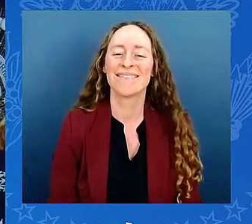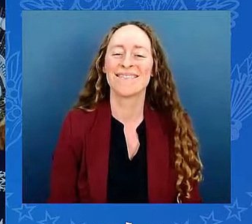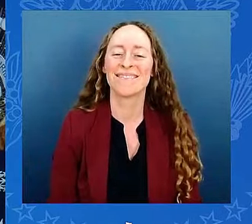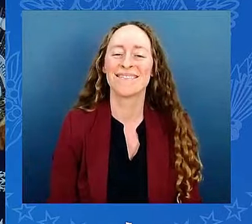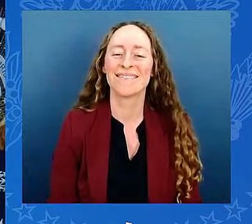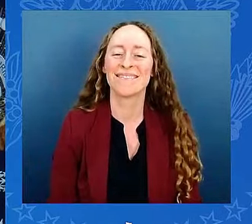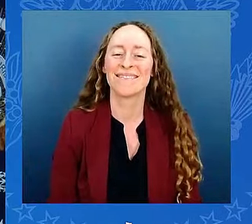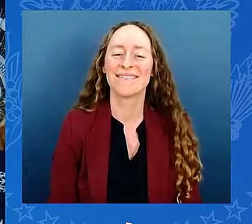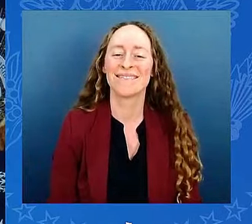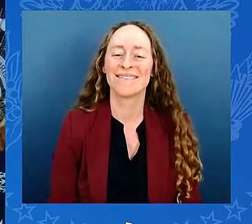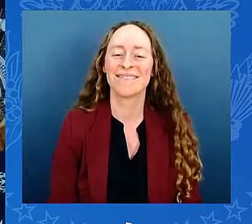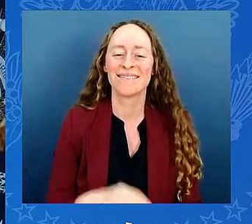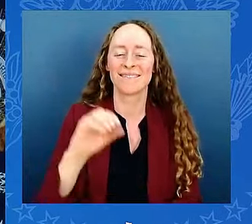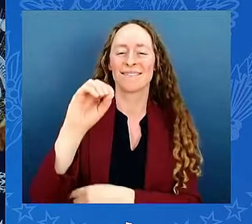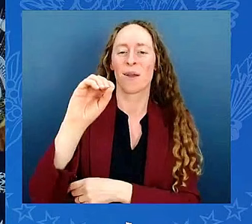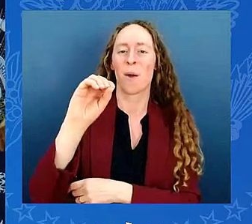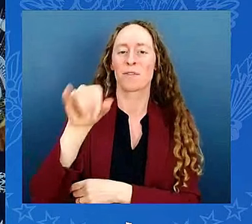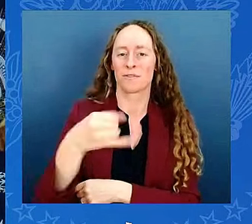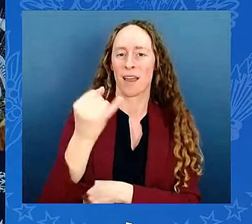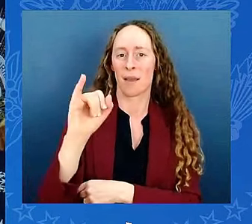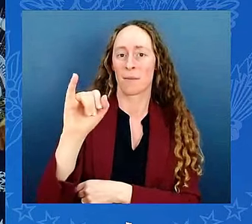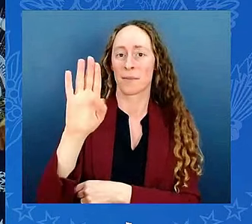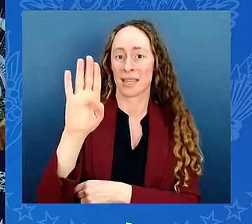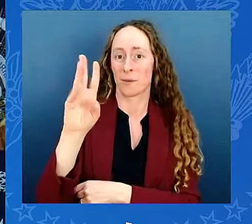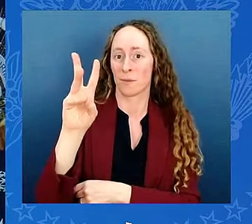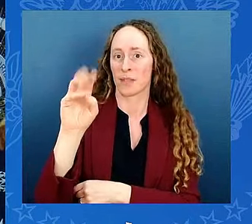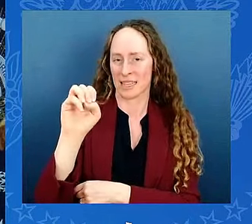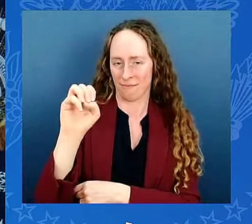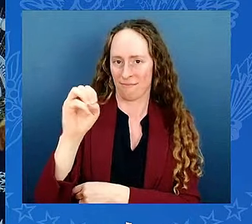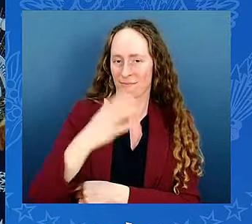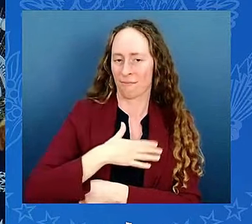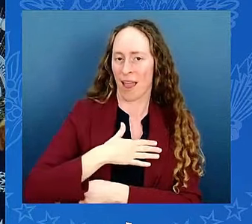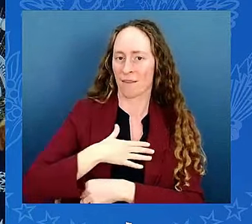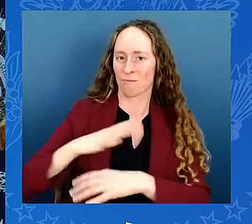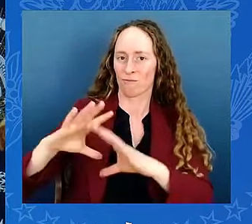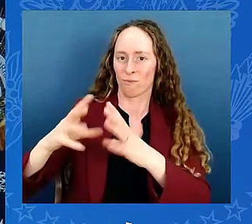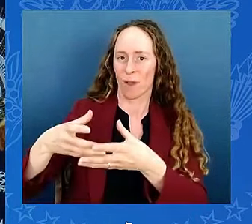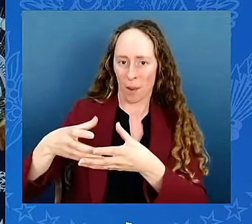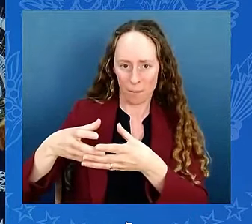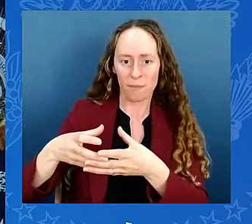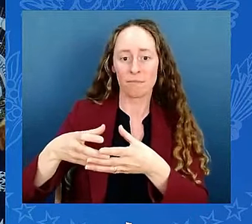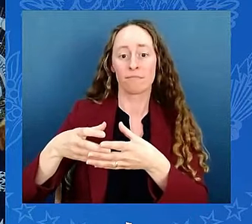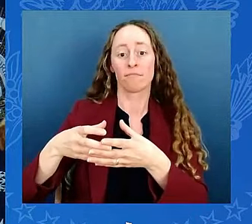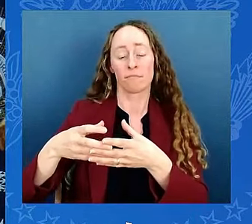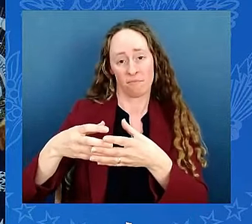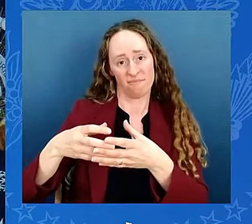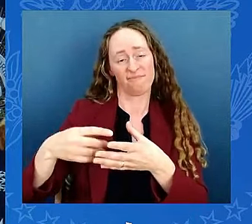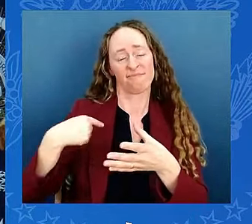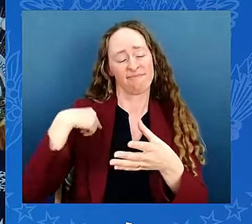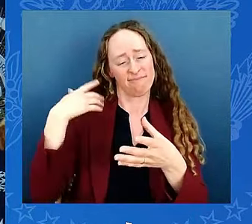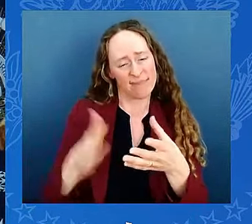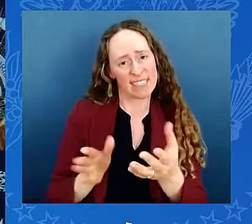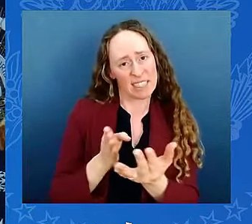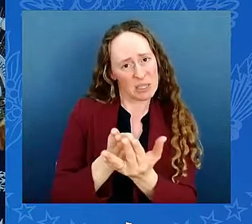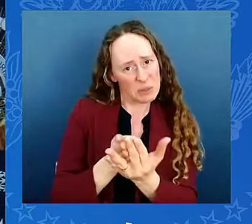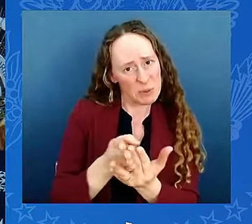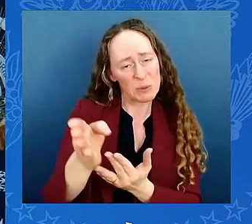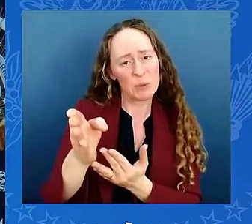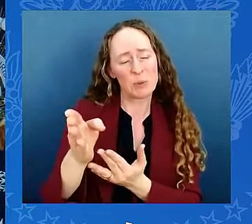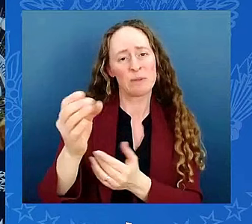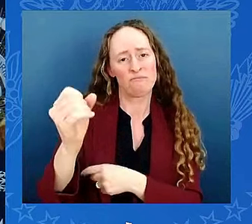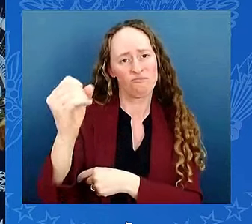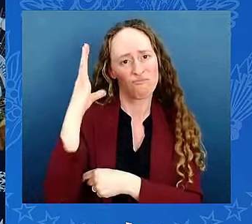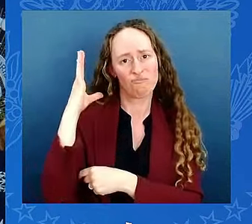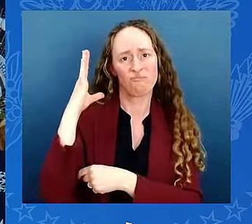I am a survivor of gender-based violence. I am the daughter of a survivor. I am the mother of a survivor. I